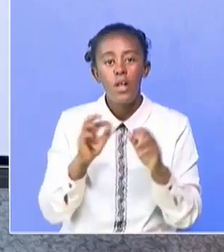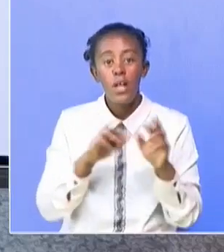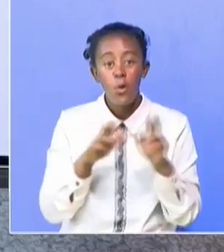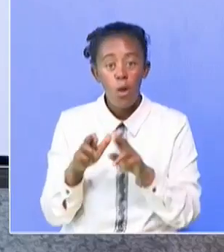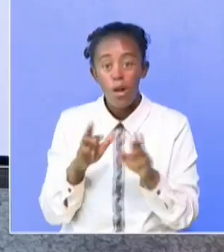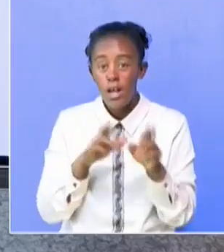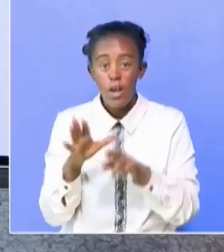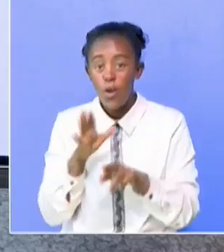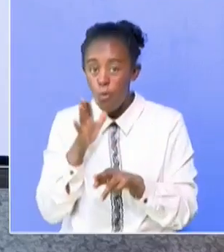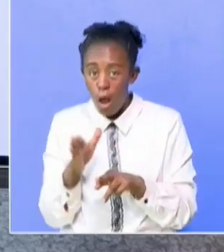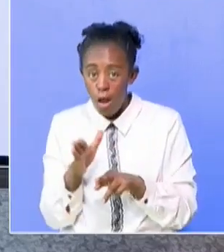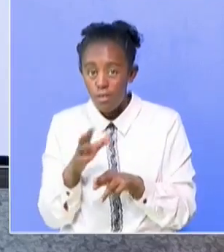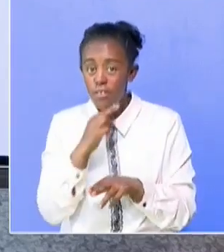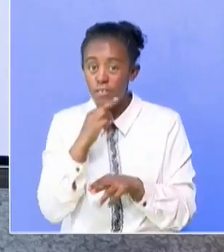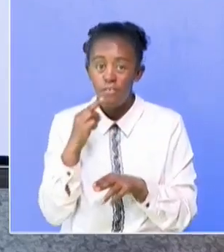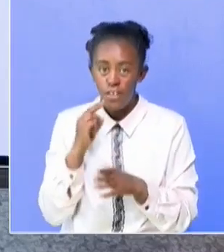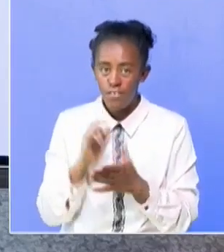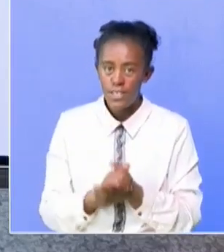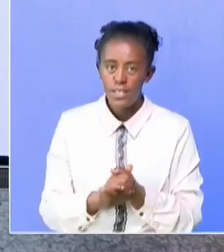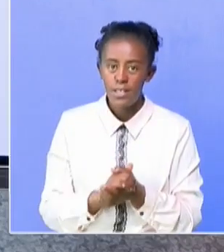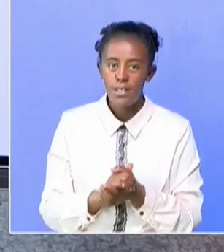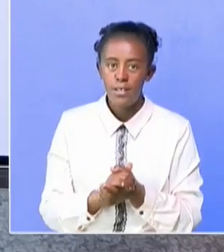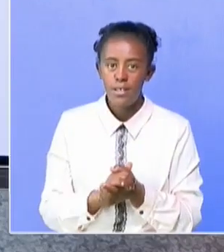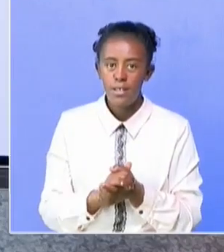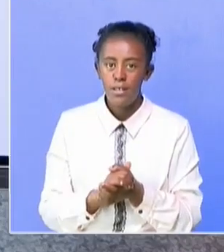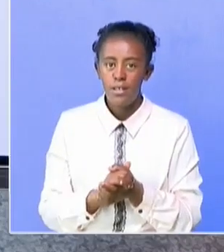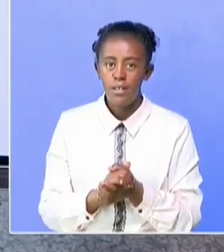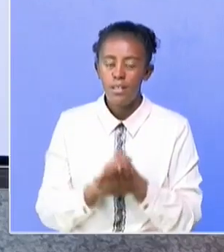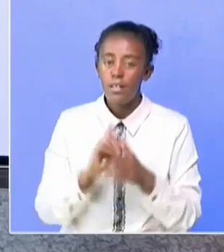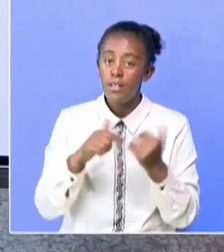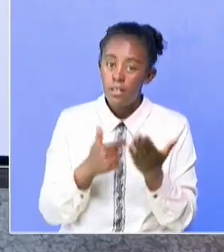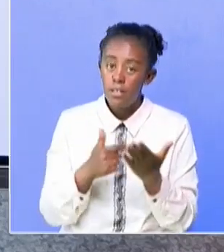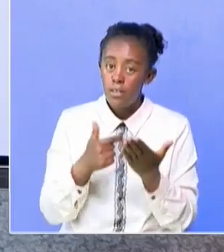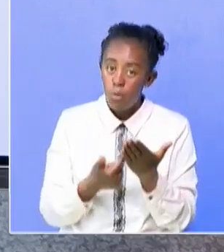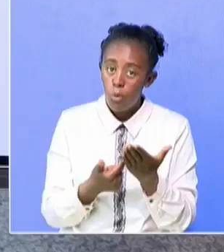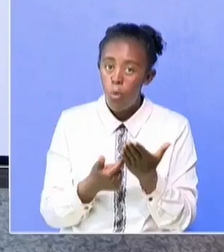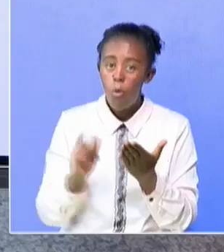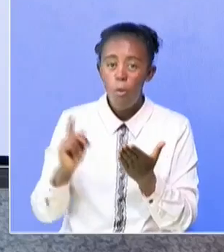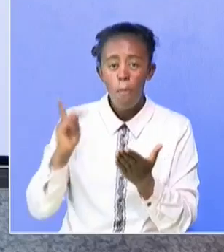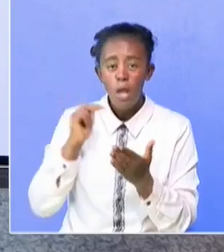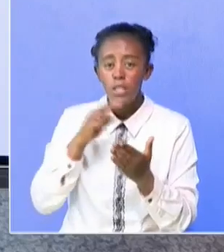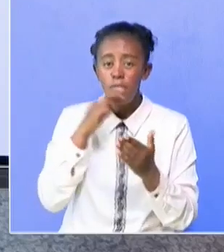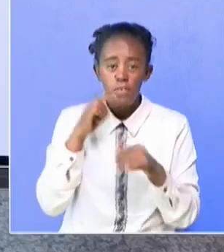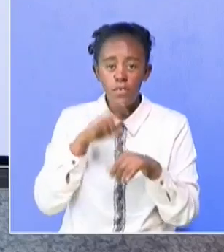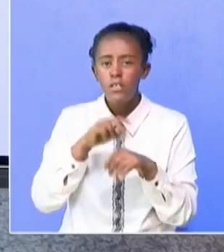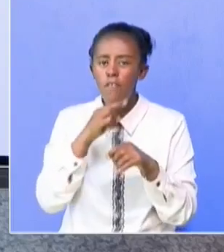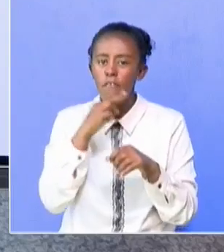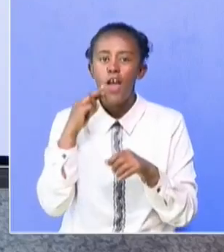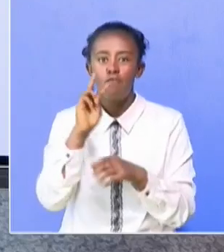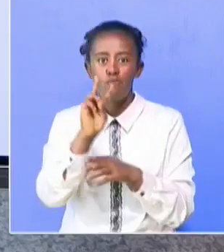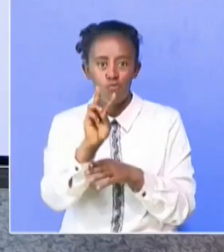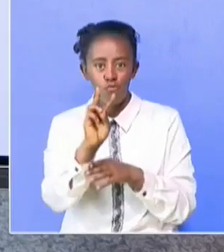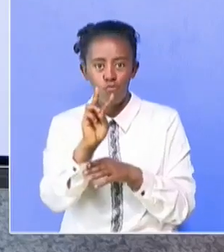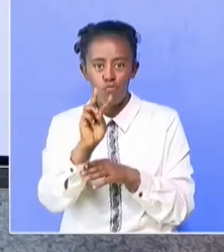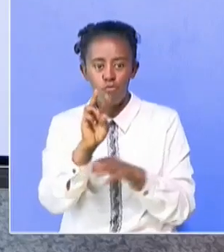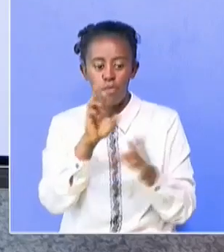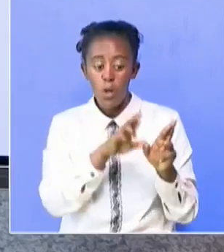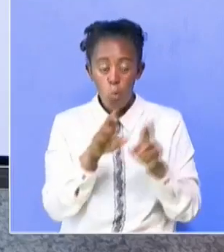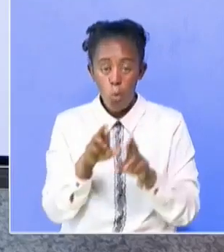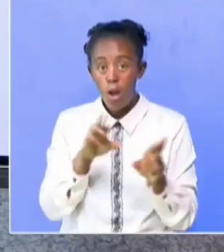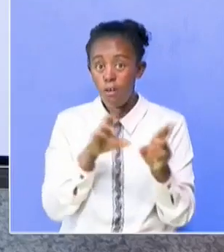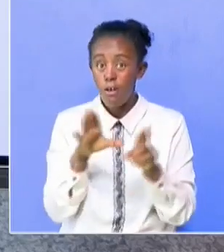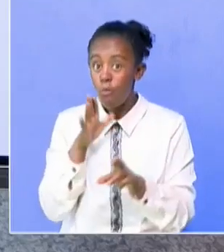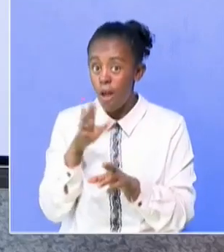and irregular verbs. So, past verbs are always take that is a V2 form, both regular and